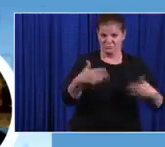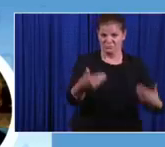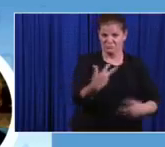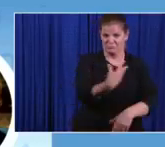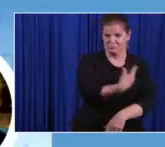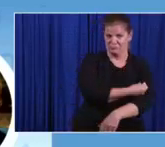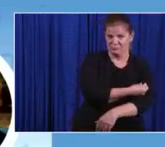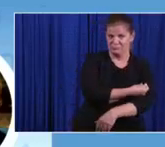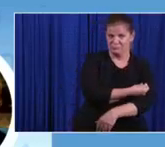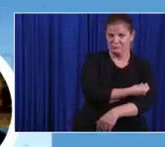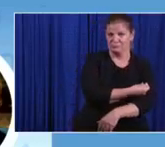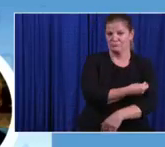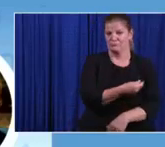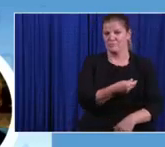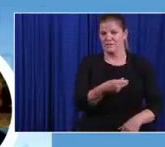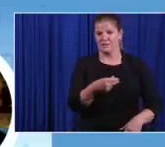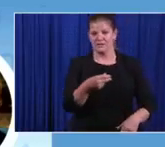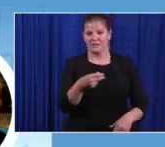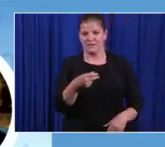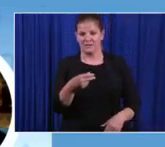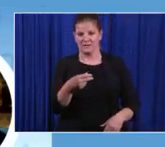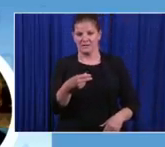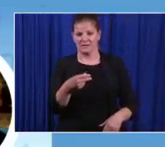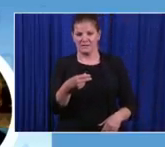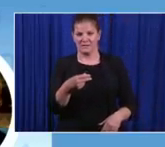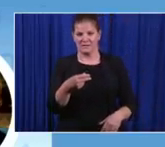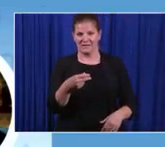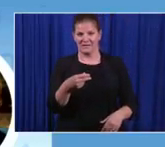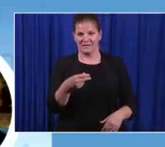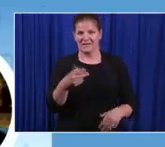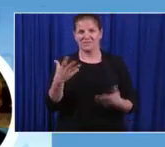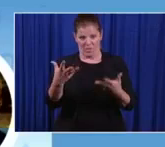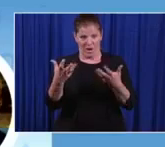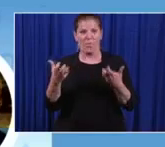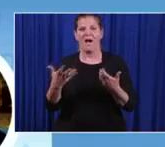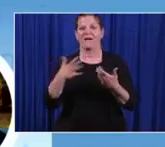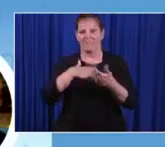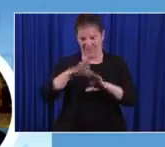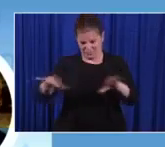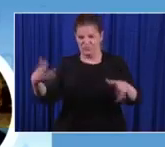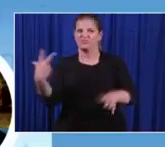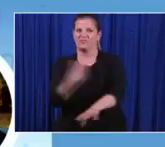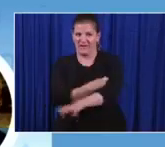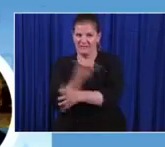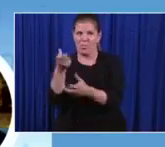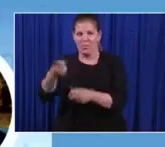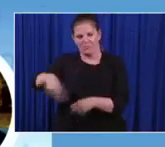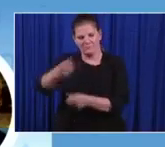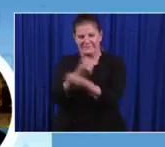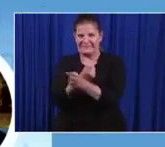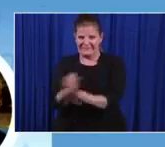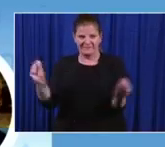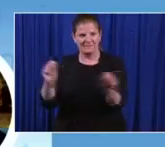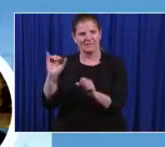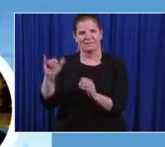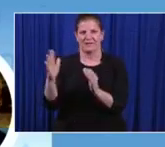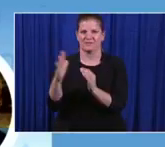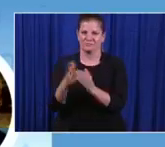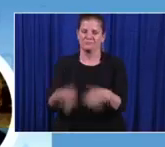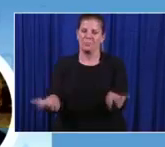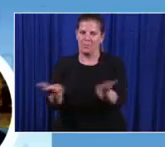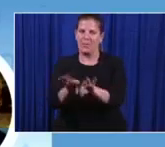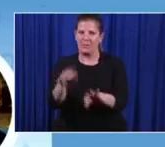for years. I know that these vaccines are safe and effective. I love my daughter and my family, and I would do nothing for them. Oh.